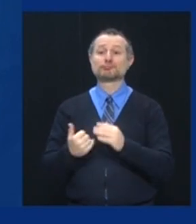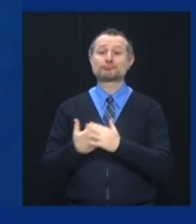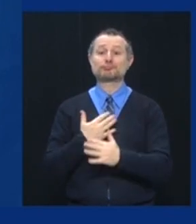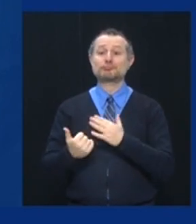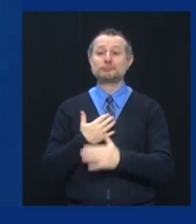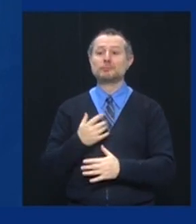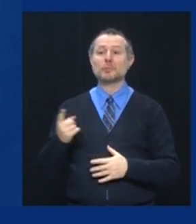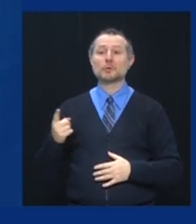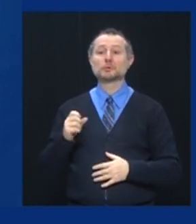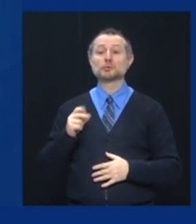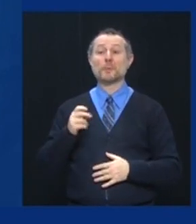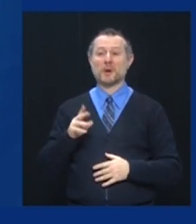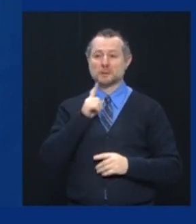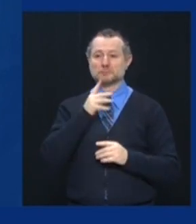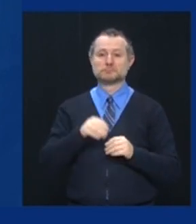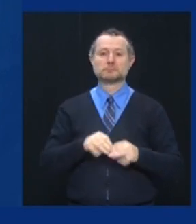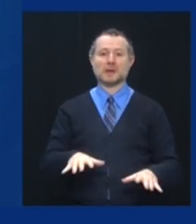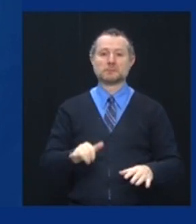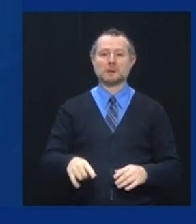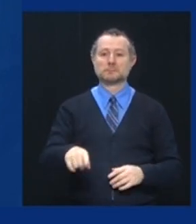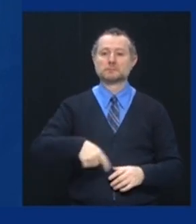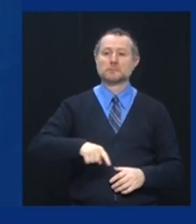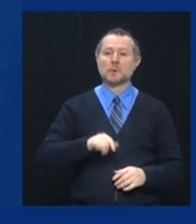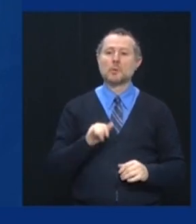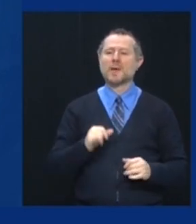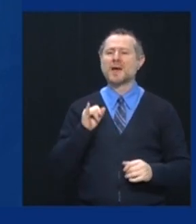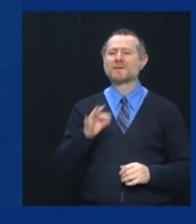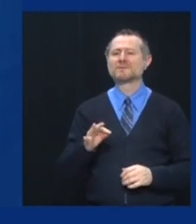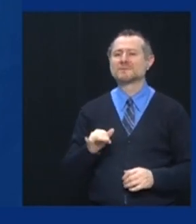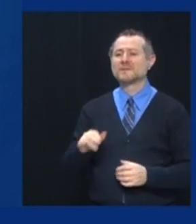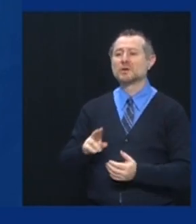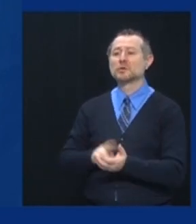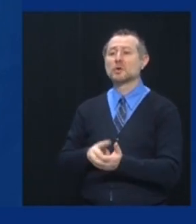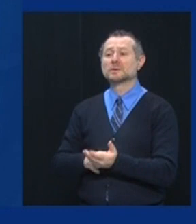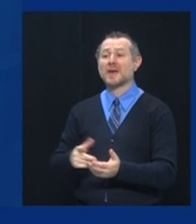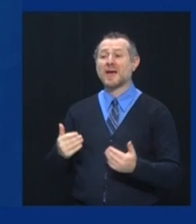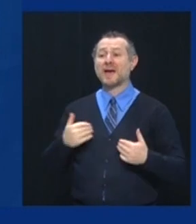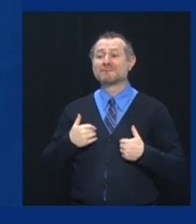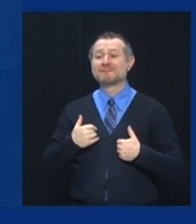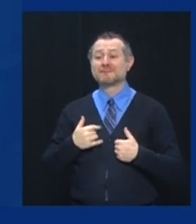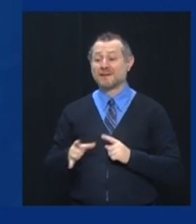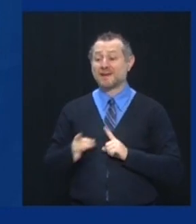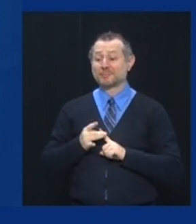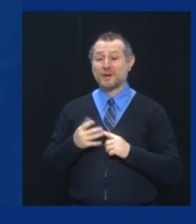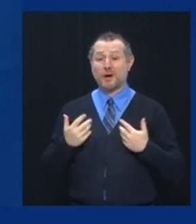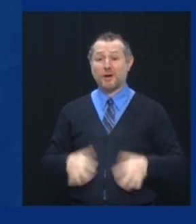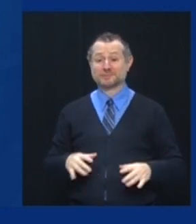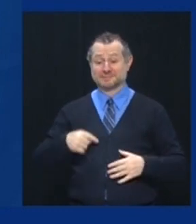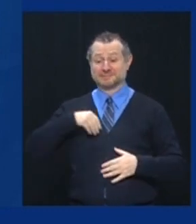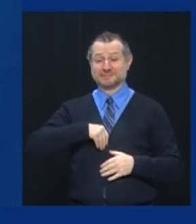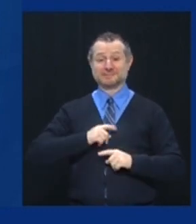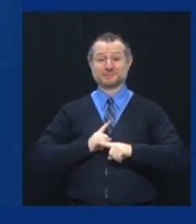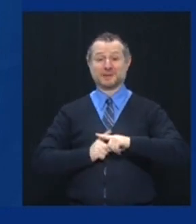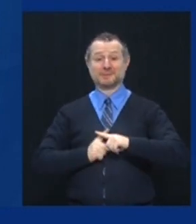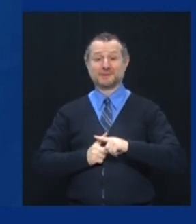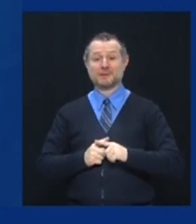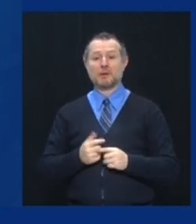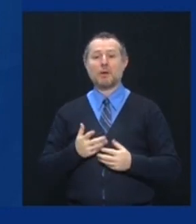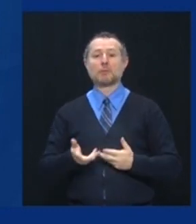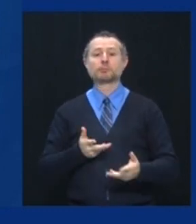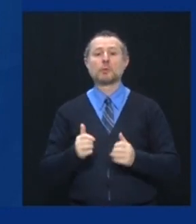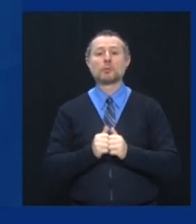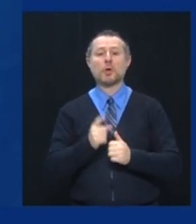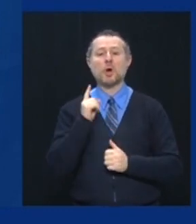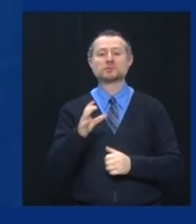spreader. What happens if a nurse or a doctor is COVID positive and sees 100 patients during a day?